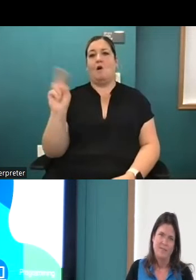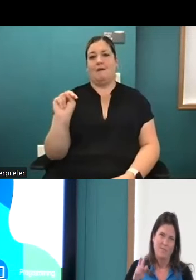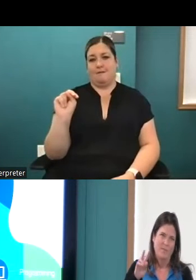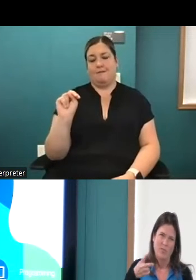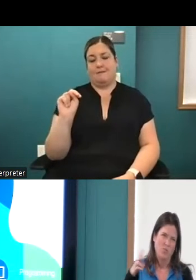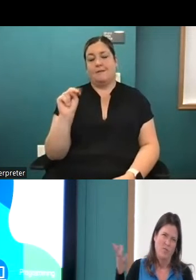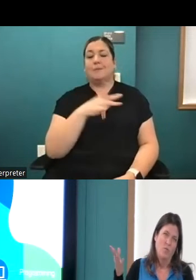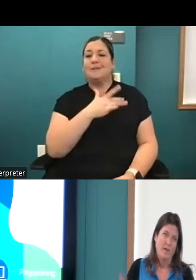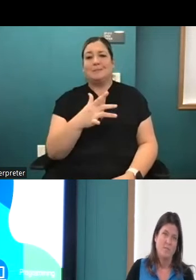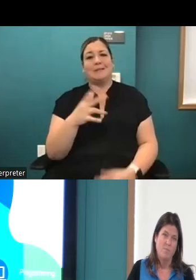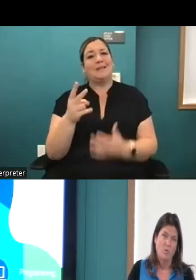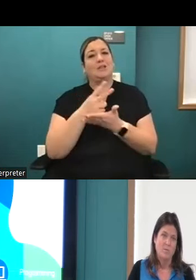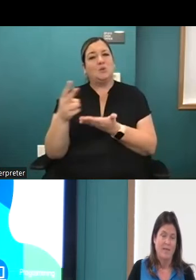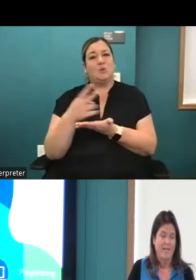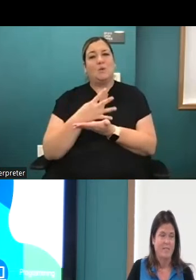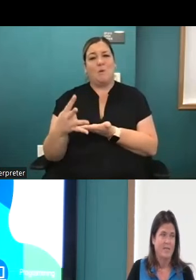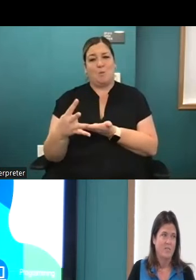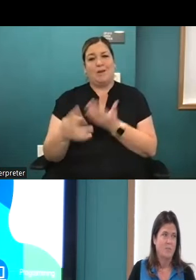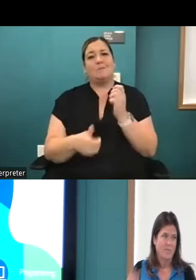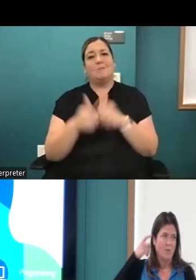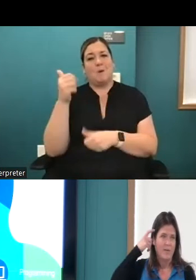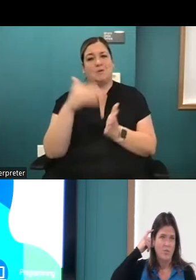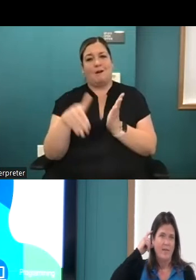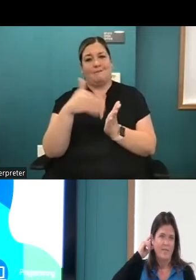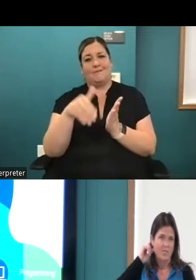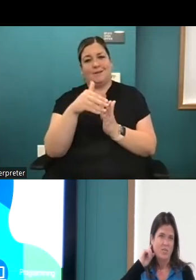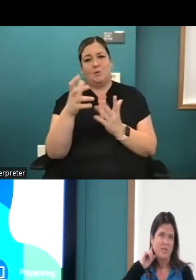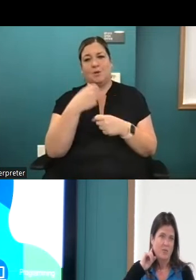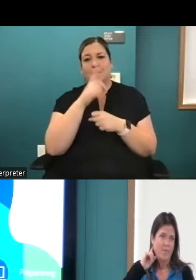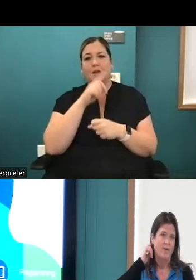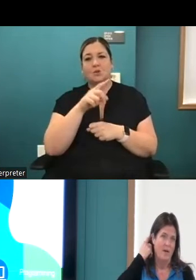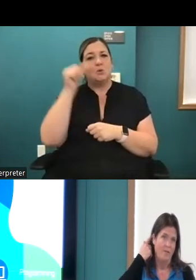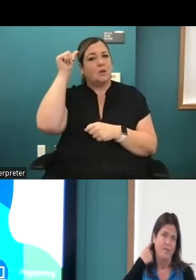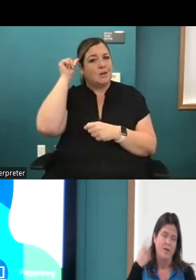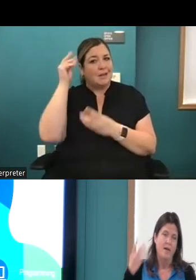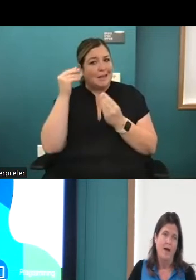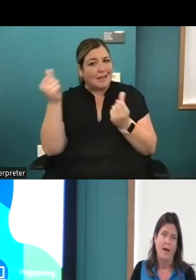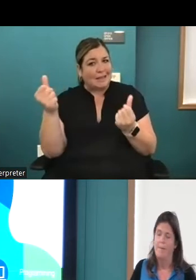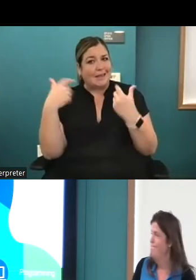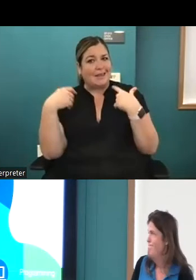generally it's between 2 and 4 weeks most that I see, just because I want to make sure that incision's healed up enough.